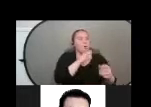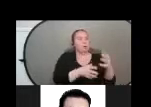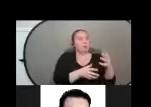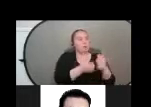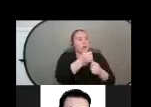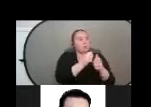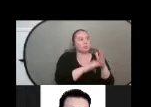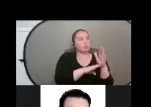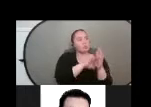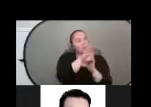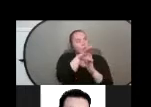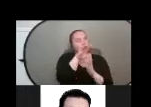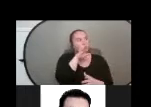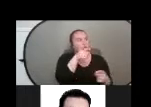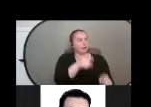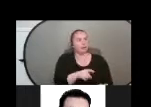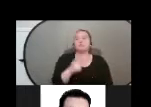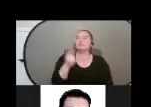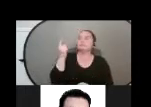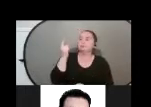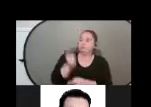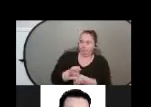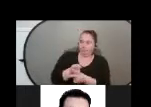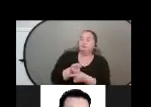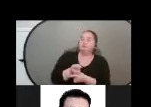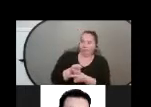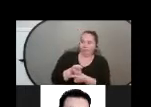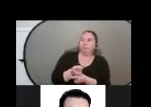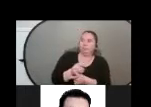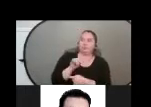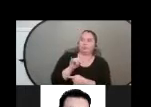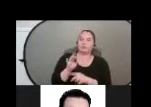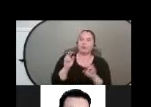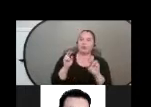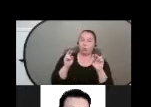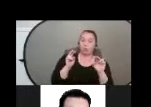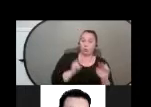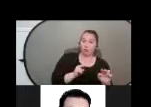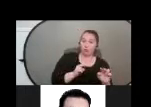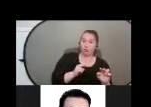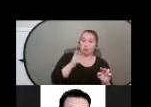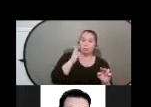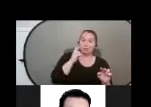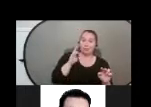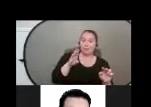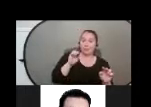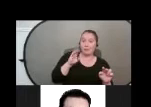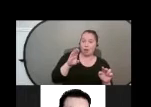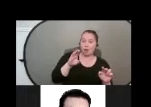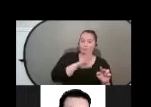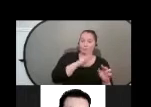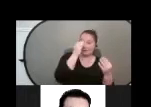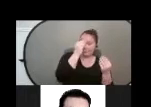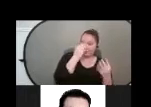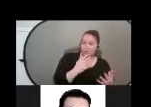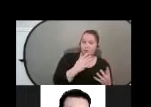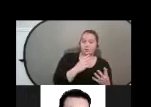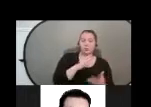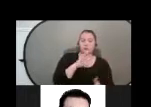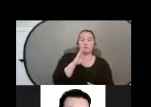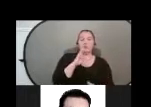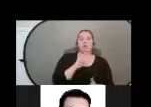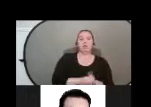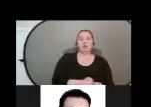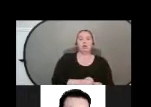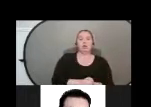is. Correct. And if you look at the Bob's information, roughly the Alta Vista students were split half